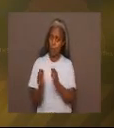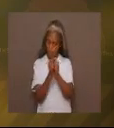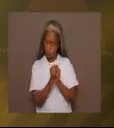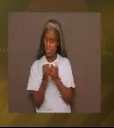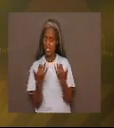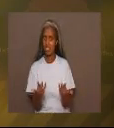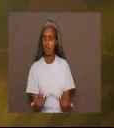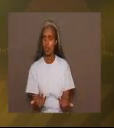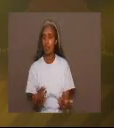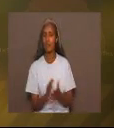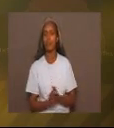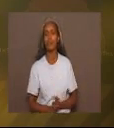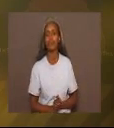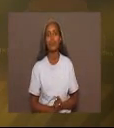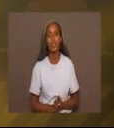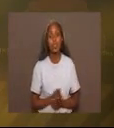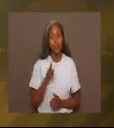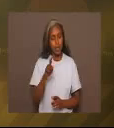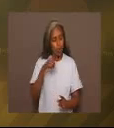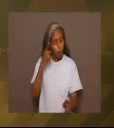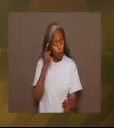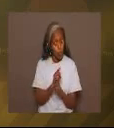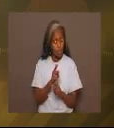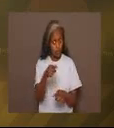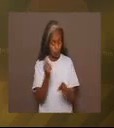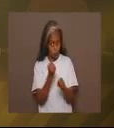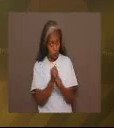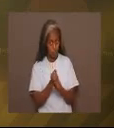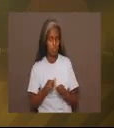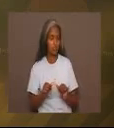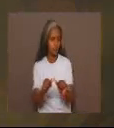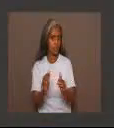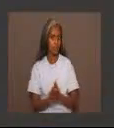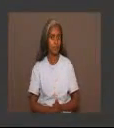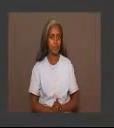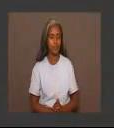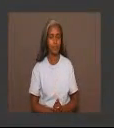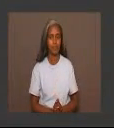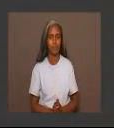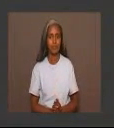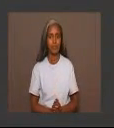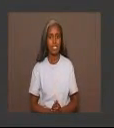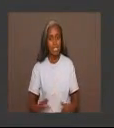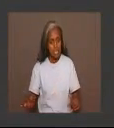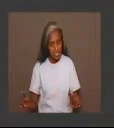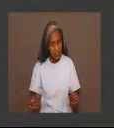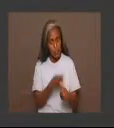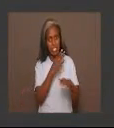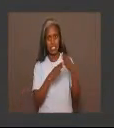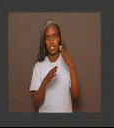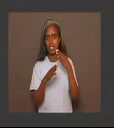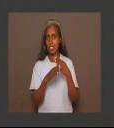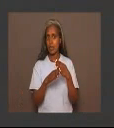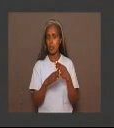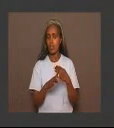now. You can correct your work as we go. The first step is